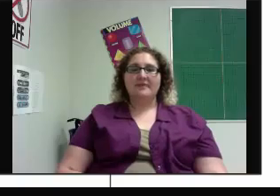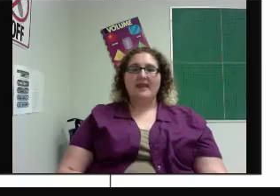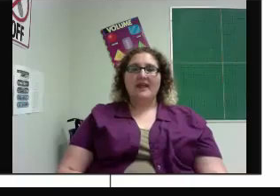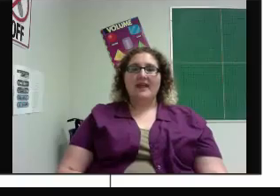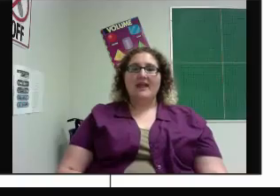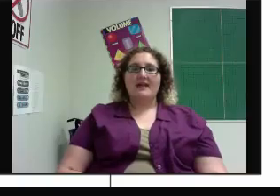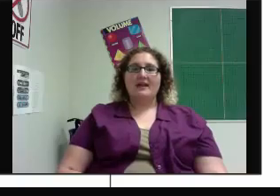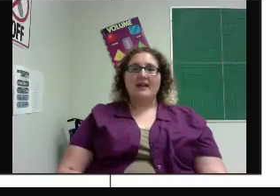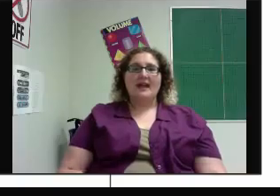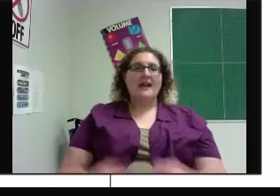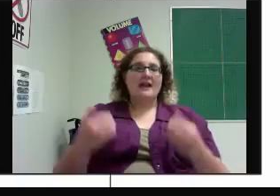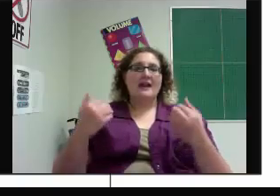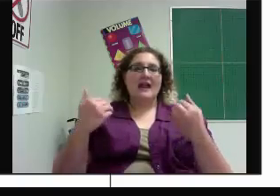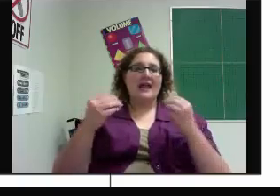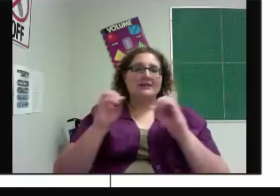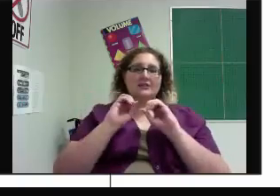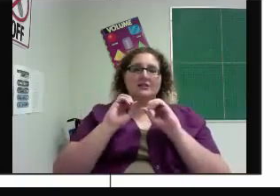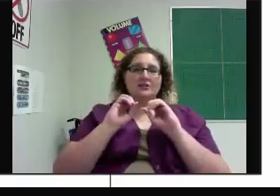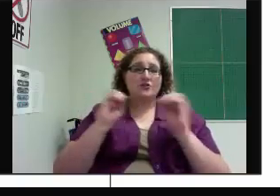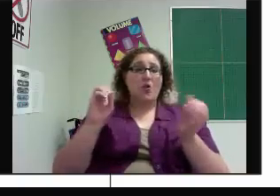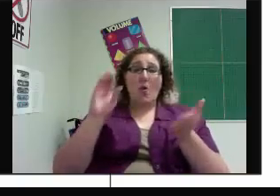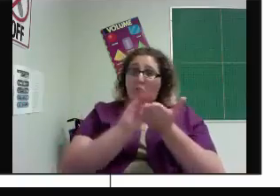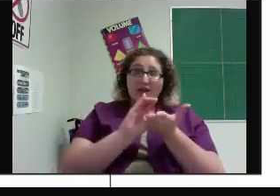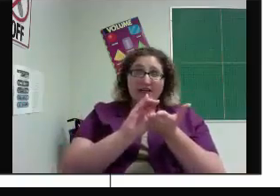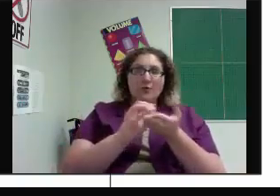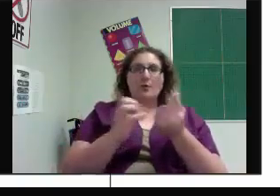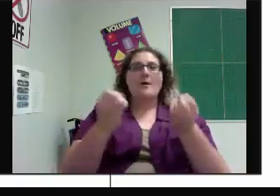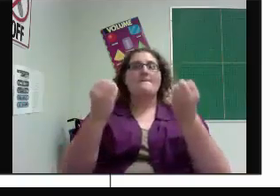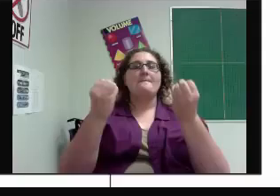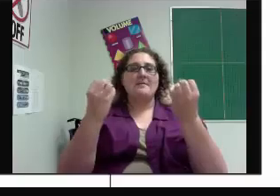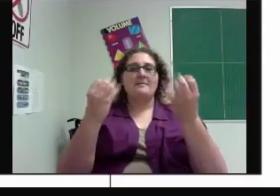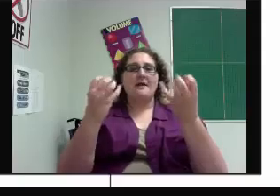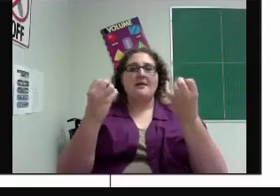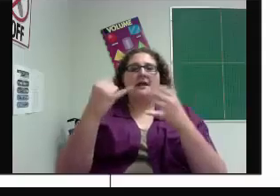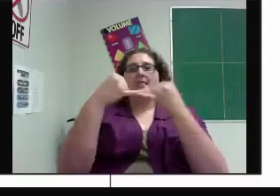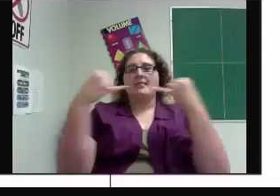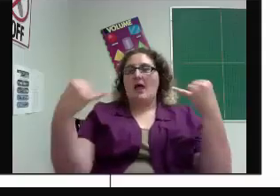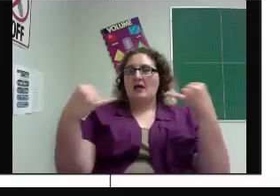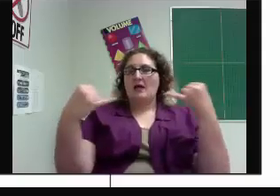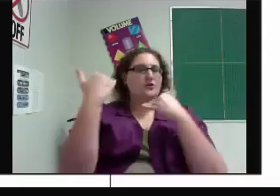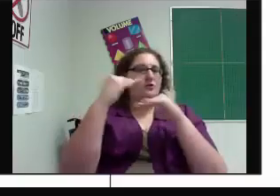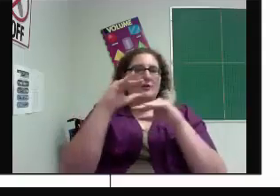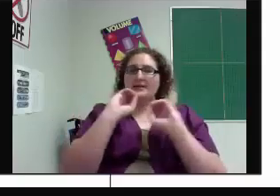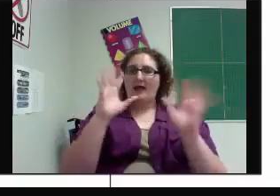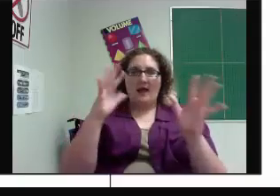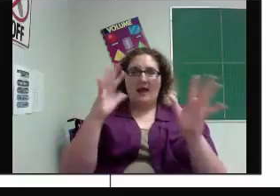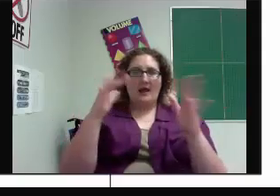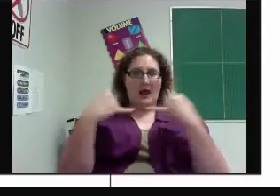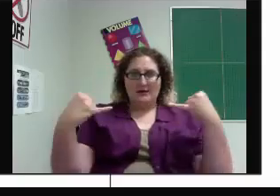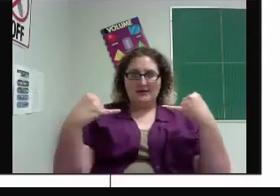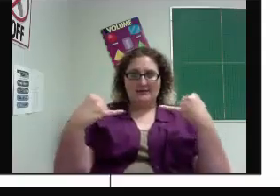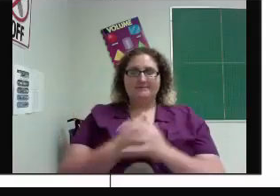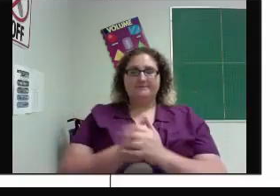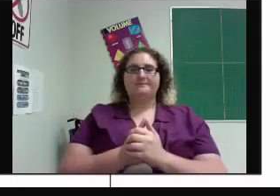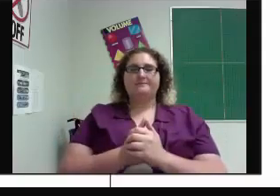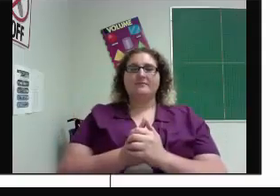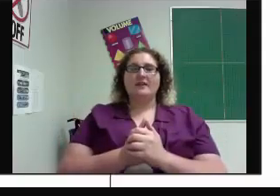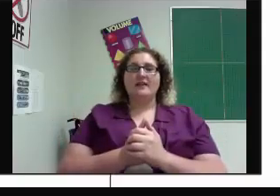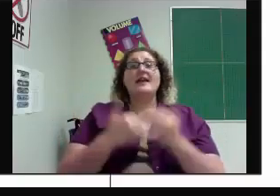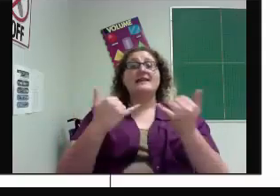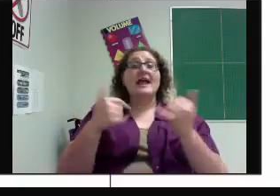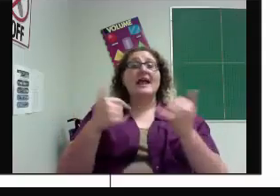and has no thickness with infinitely many lines. Now, typically,